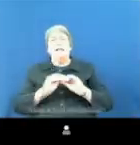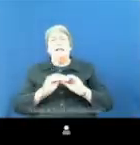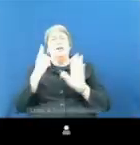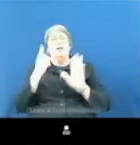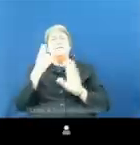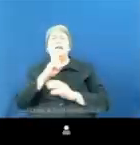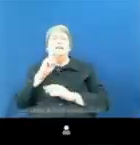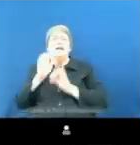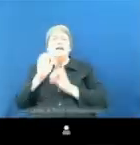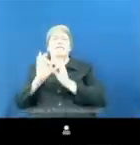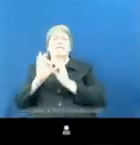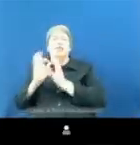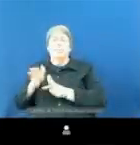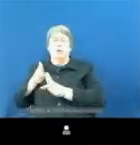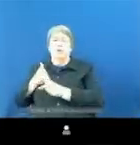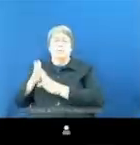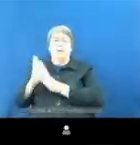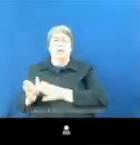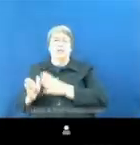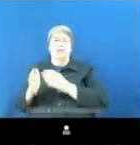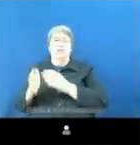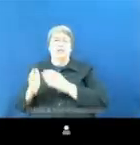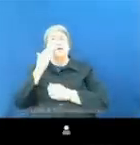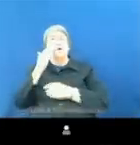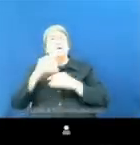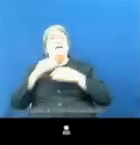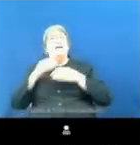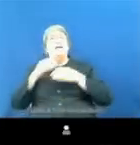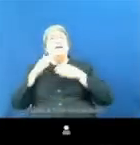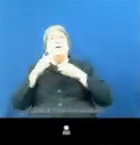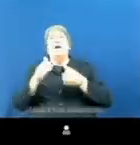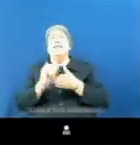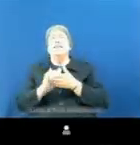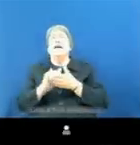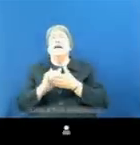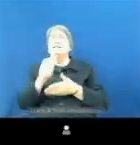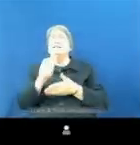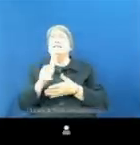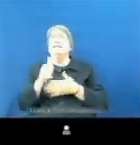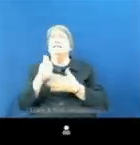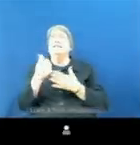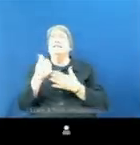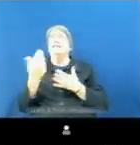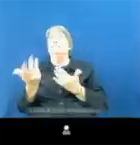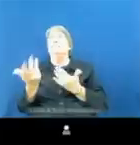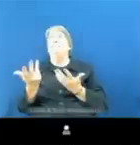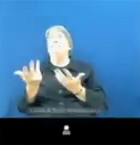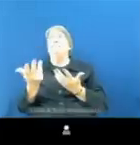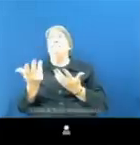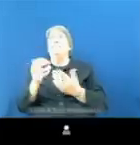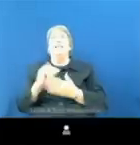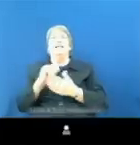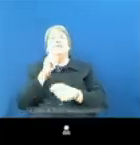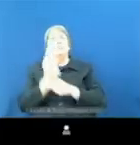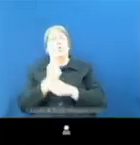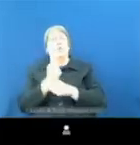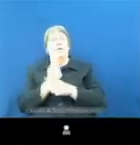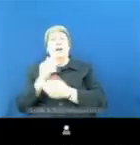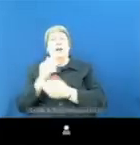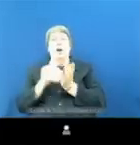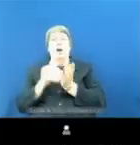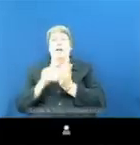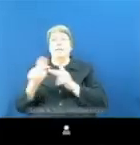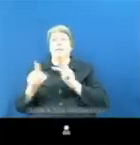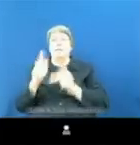So in a manner that that is appropriate. Oftentimes people will